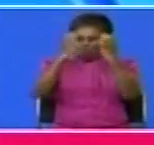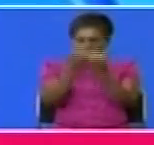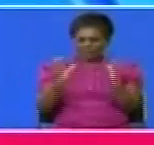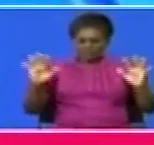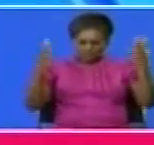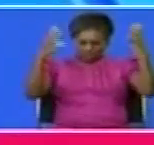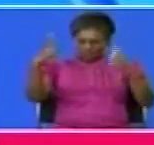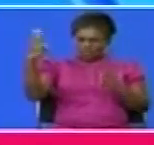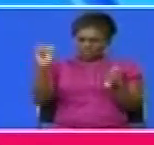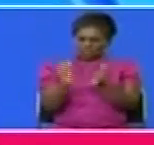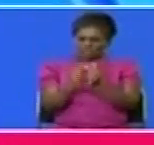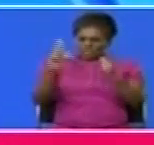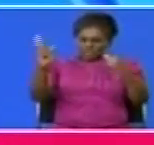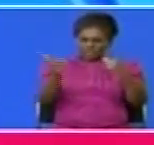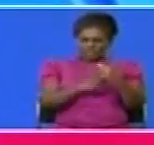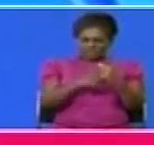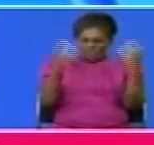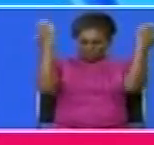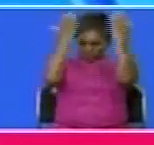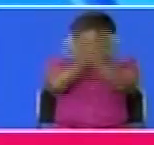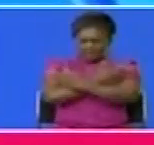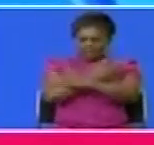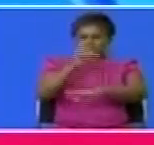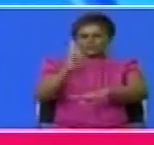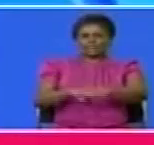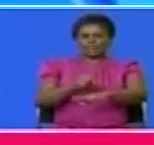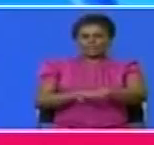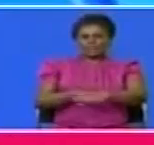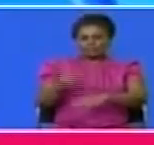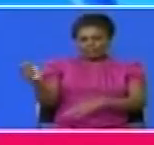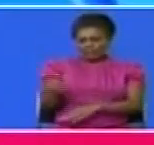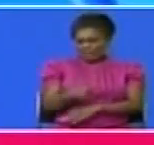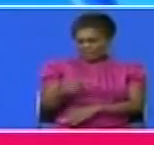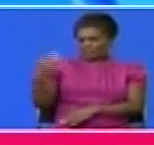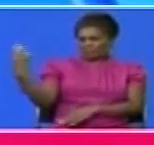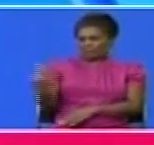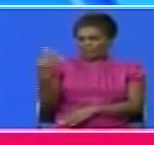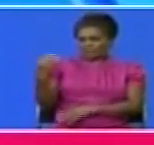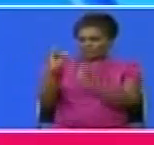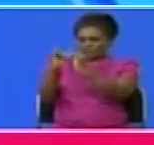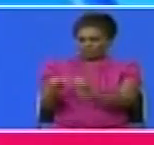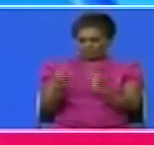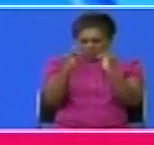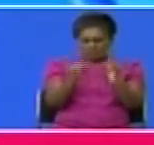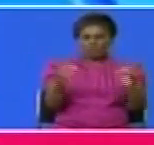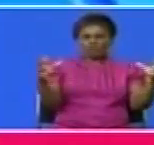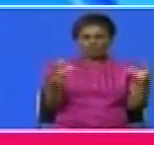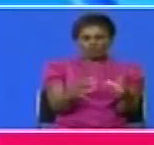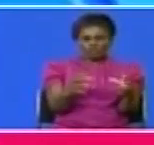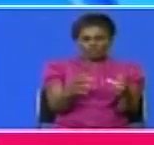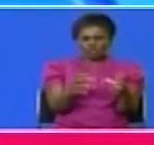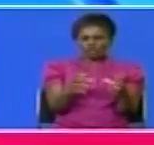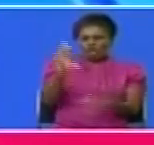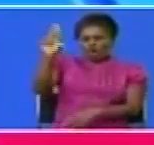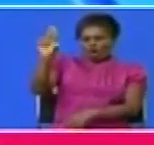the 2016 Arthur tonight. The event, marked annually during the month of March, encourages individuals and communities to turn off